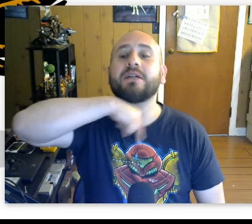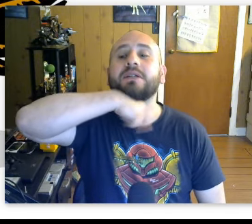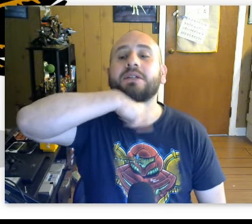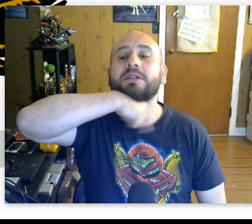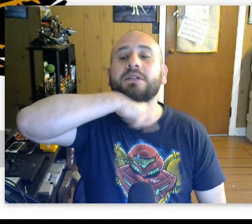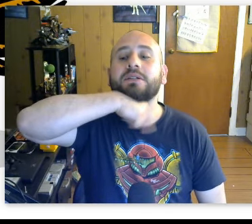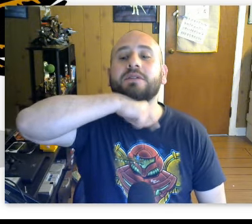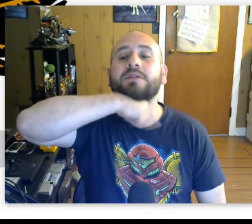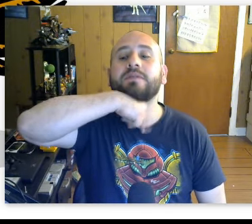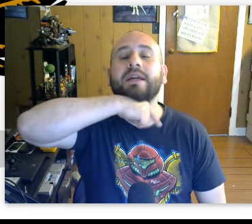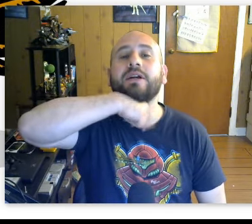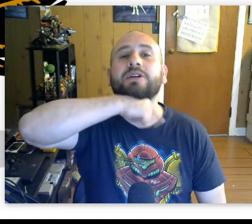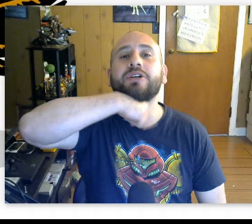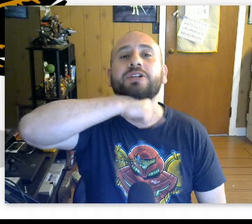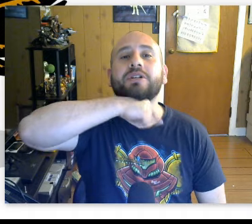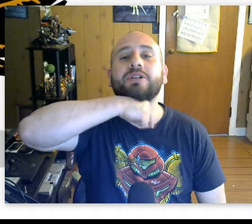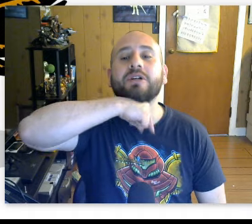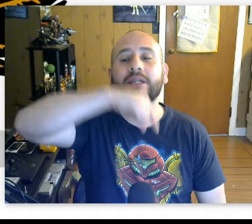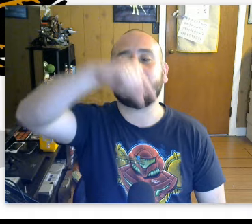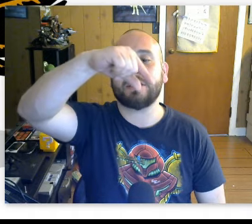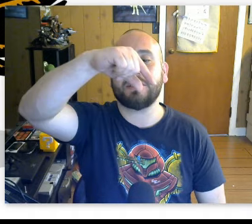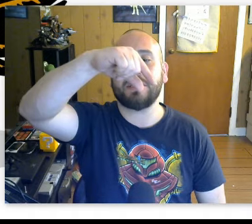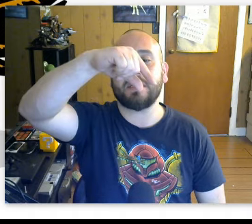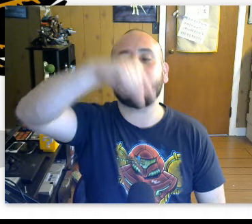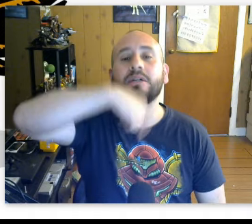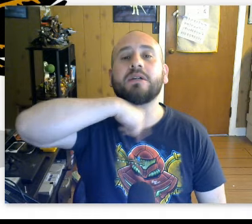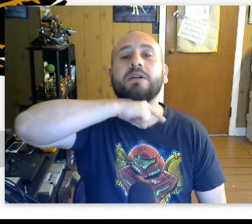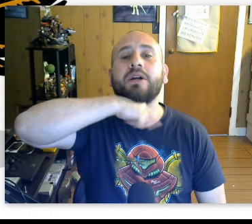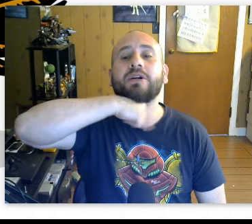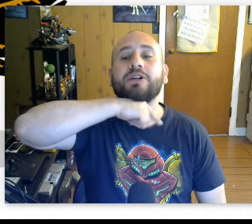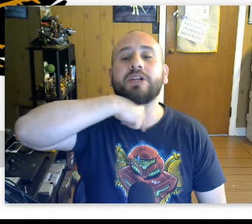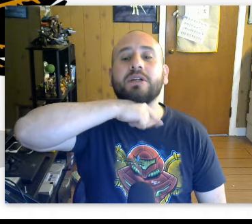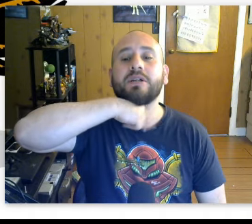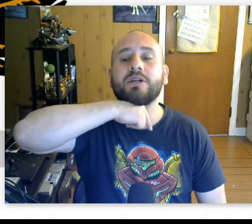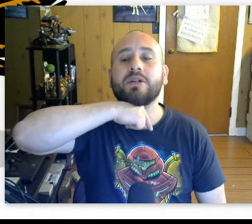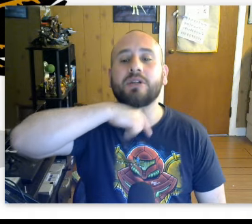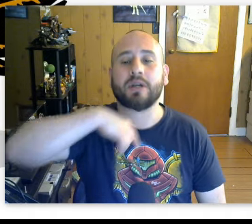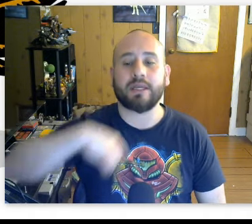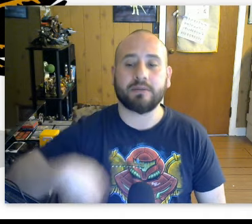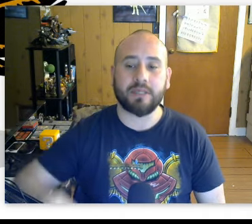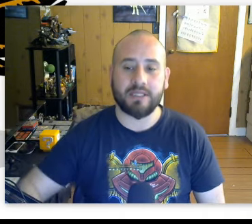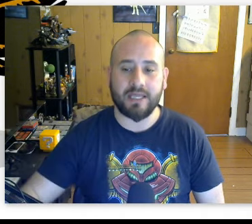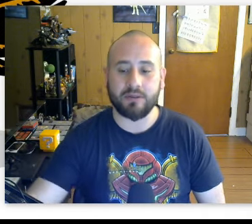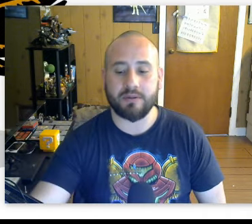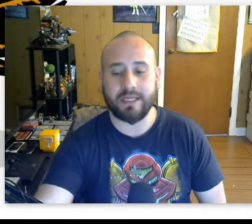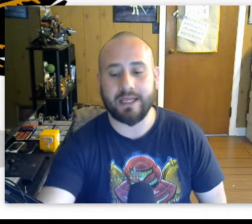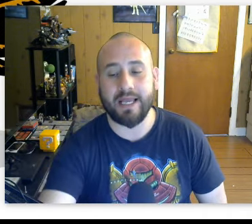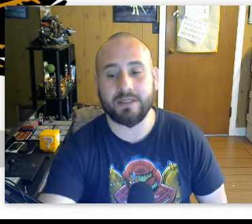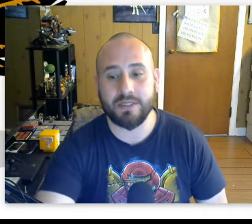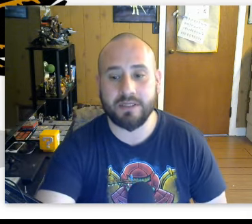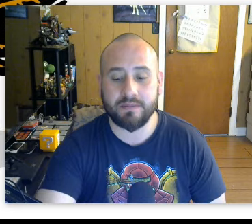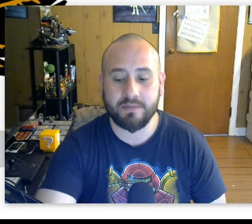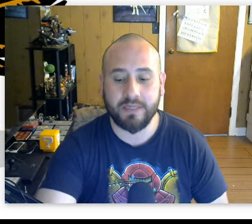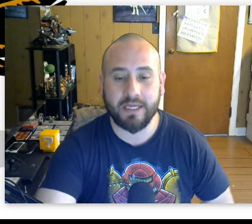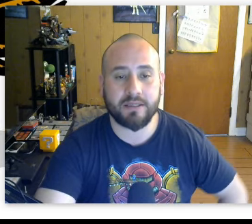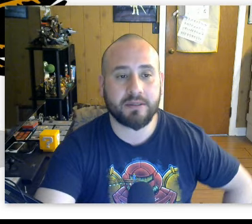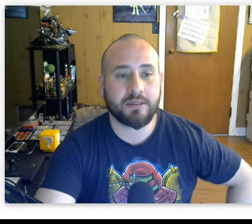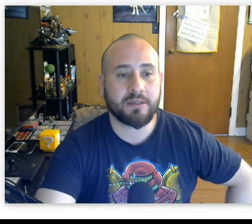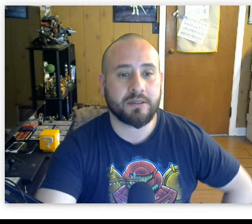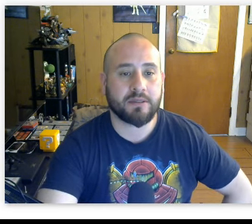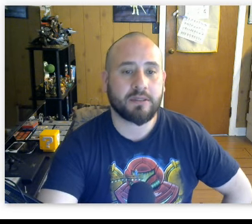G right here under your chin, turkey. G under your chin, turkey. And it's that little thing that hangs from his